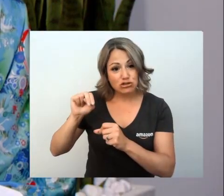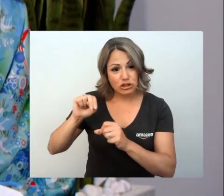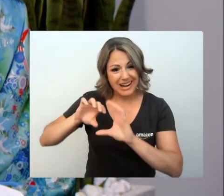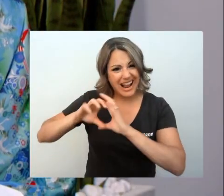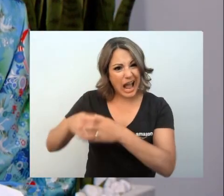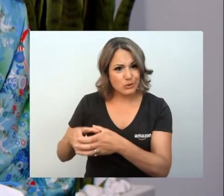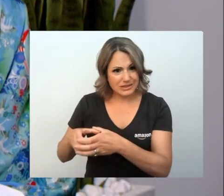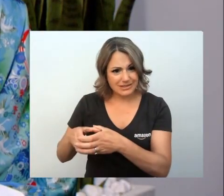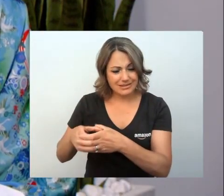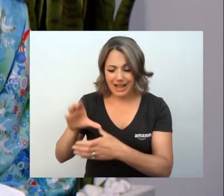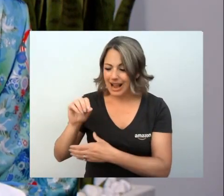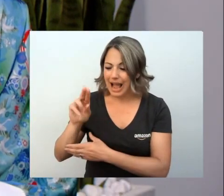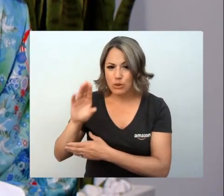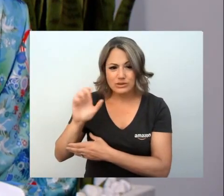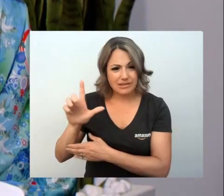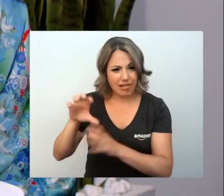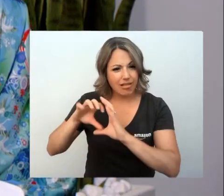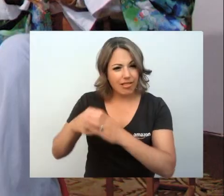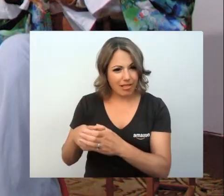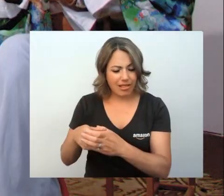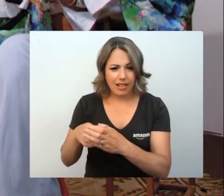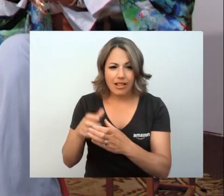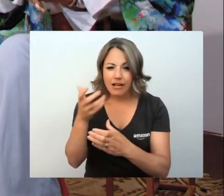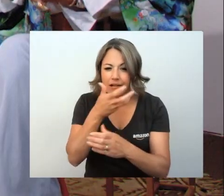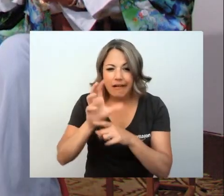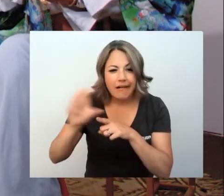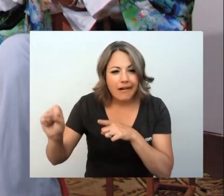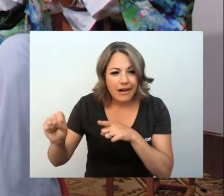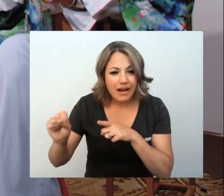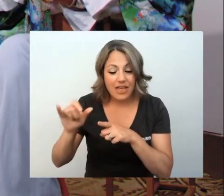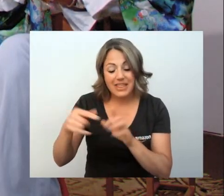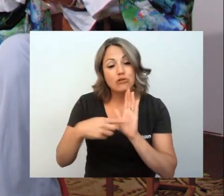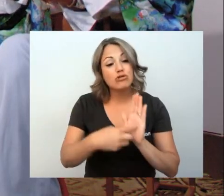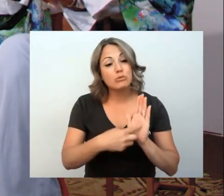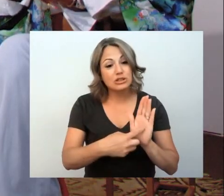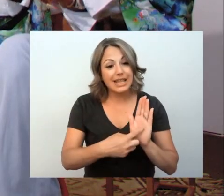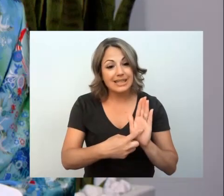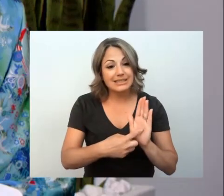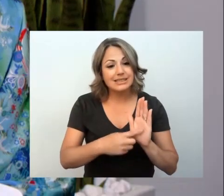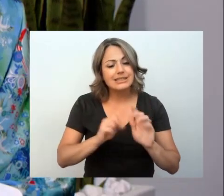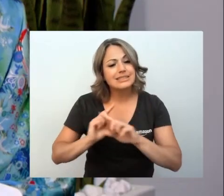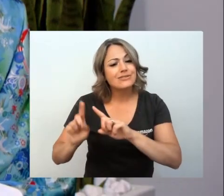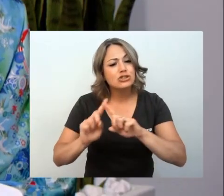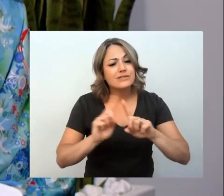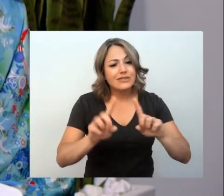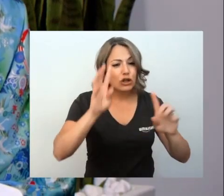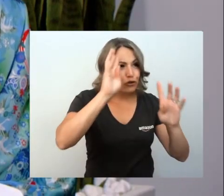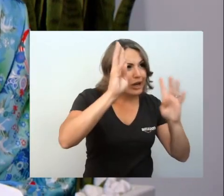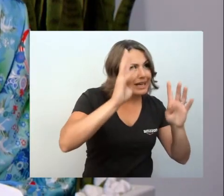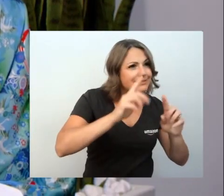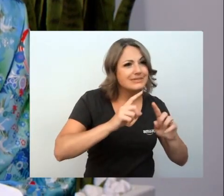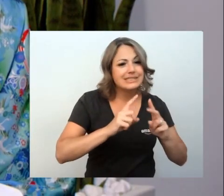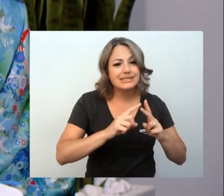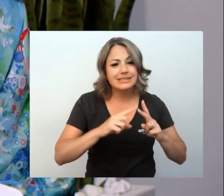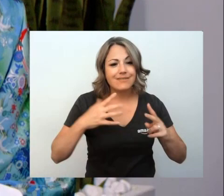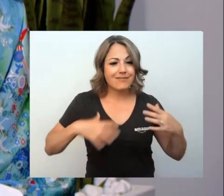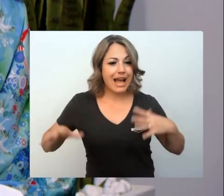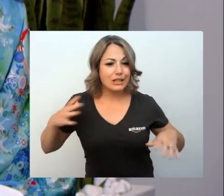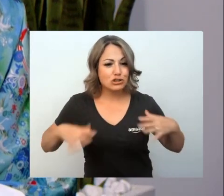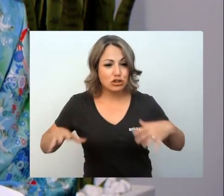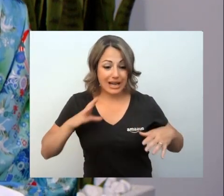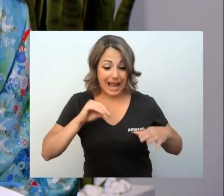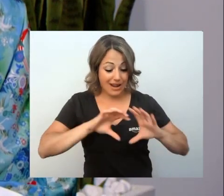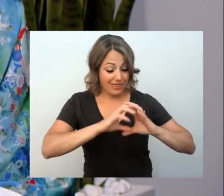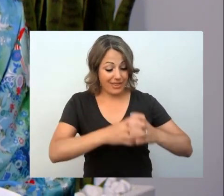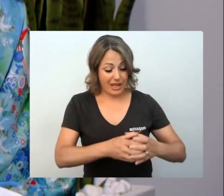amazing, and they represent creatives in fashion and are there to